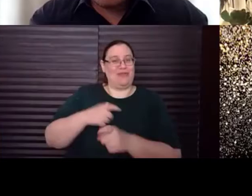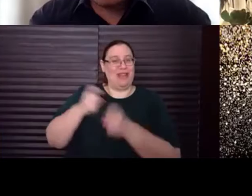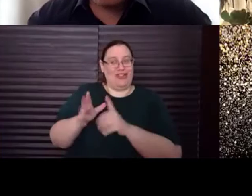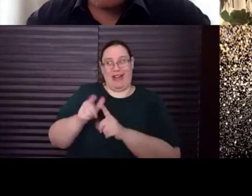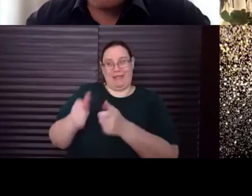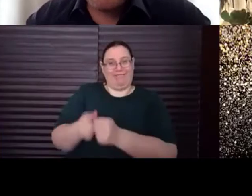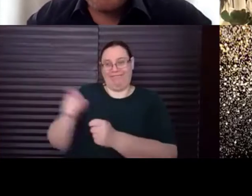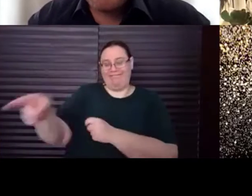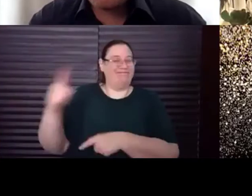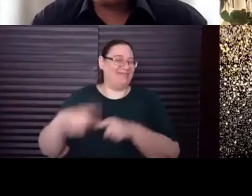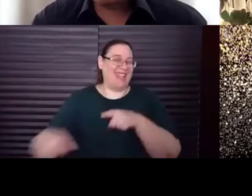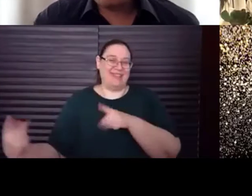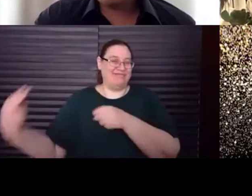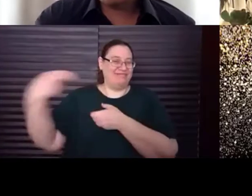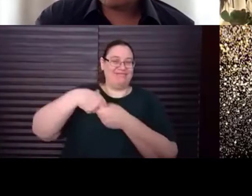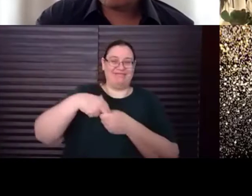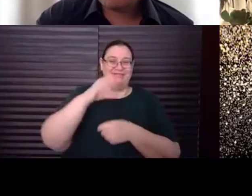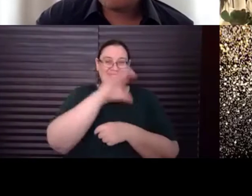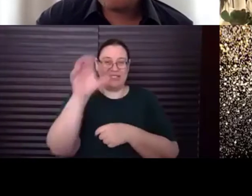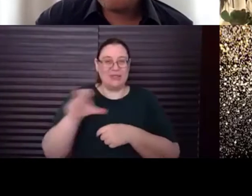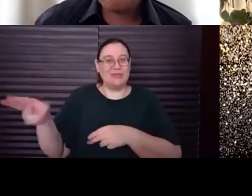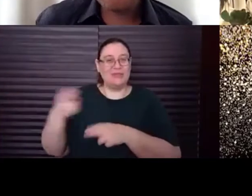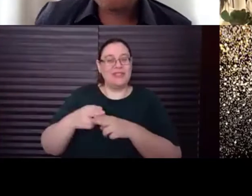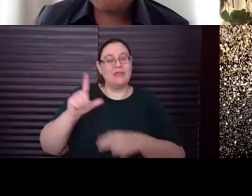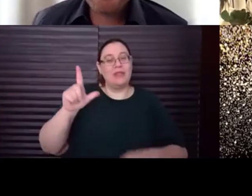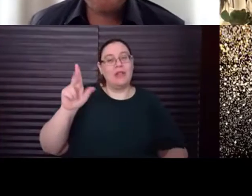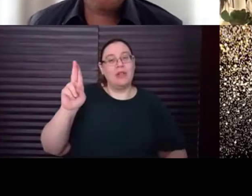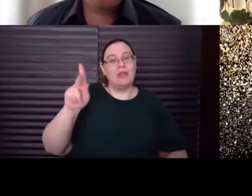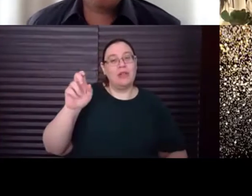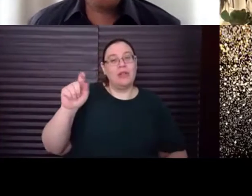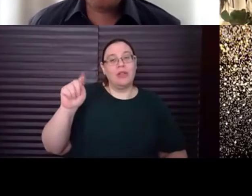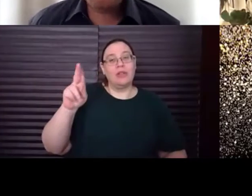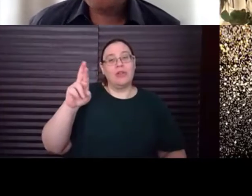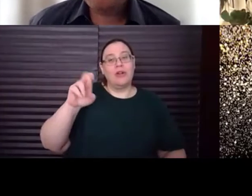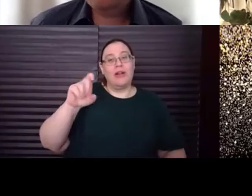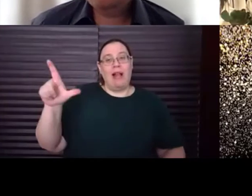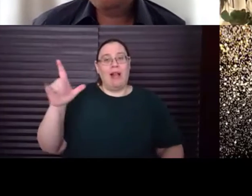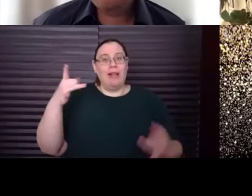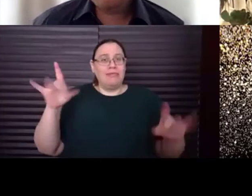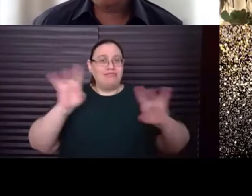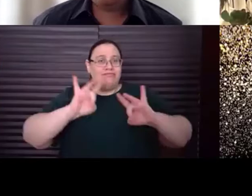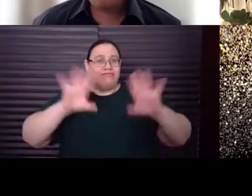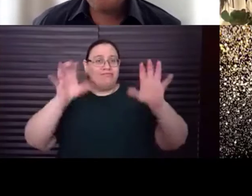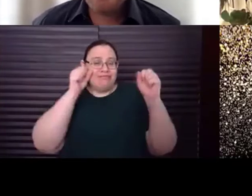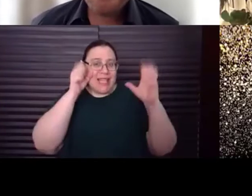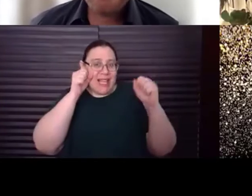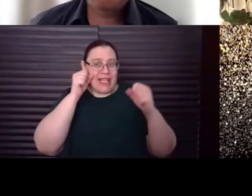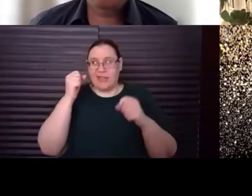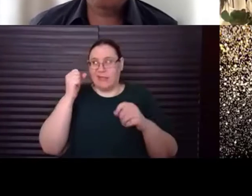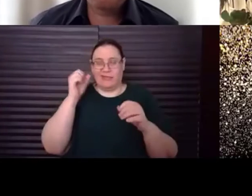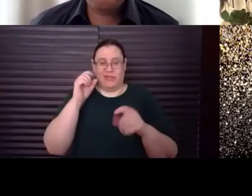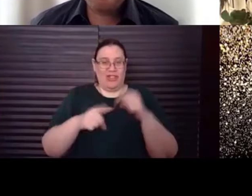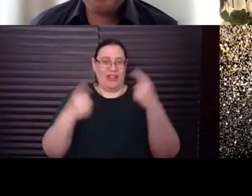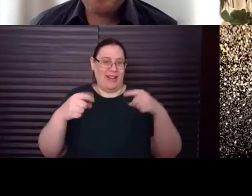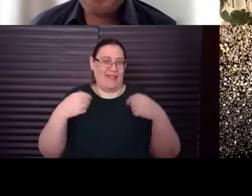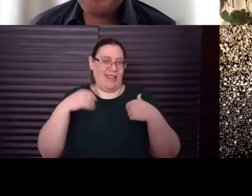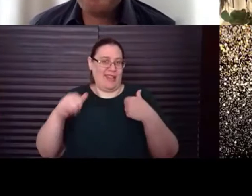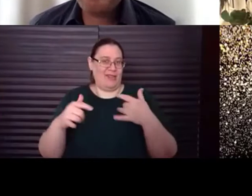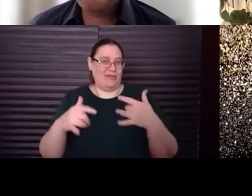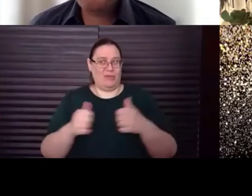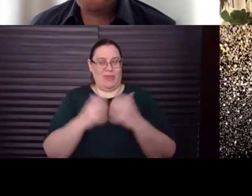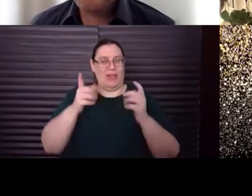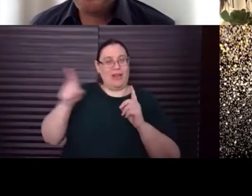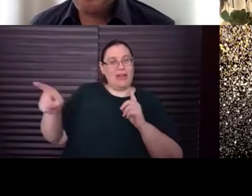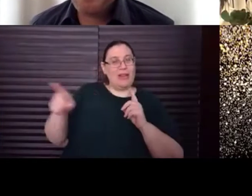is not able to be on, Luke Terrell. He's amazing. This wouldn't happen without him. Extra Special was